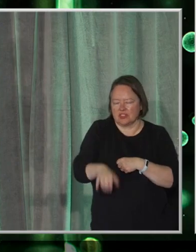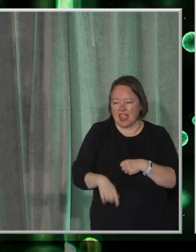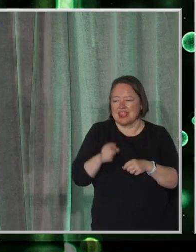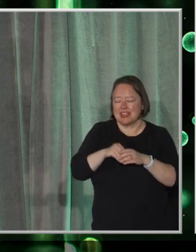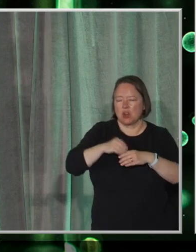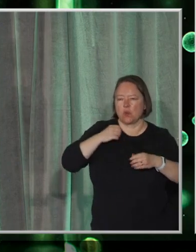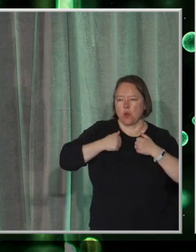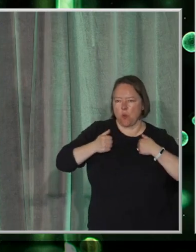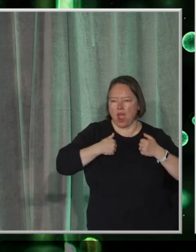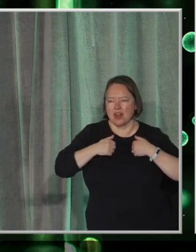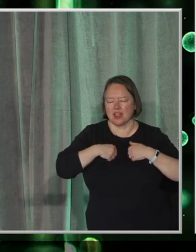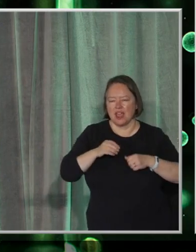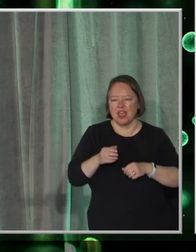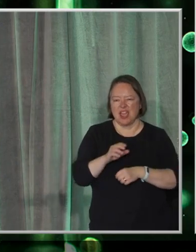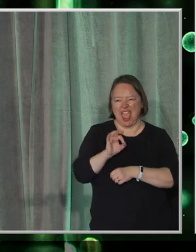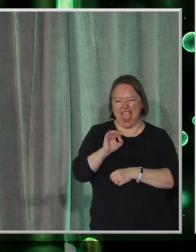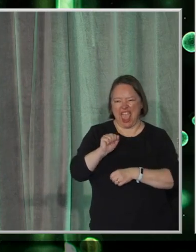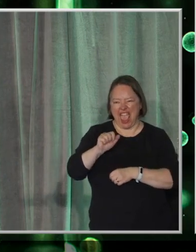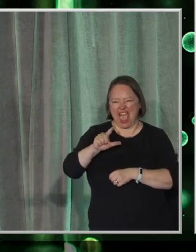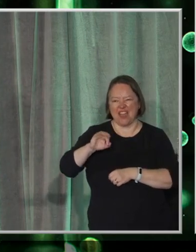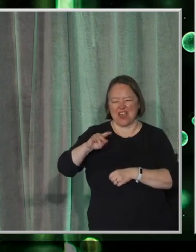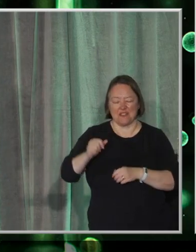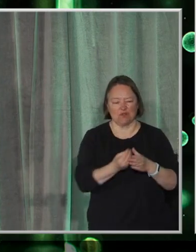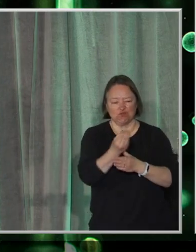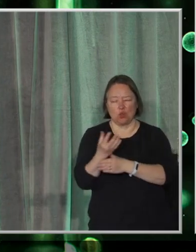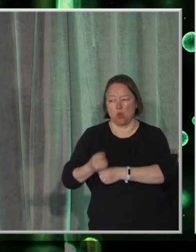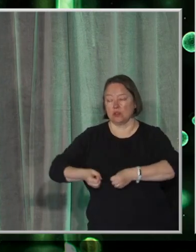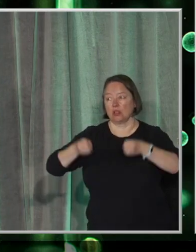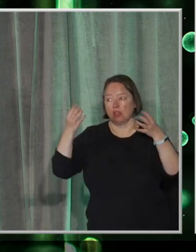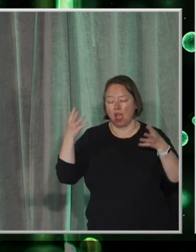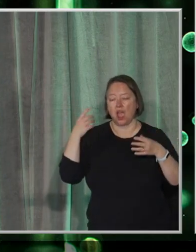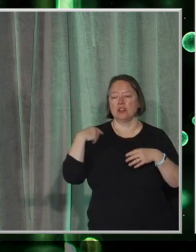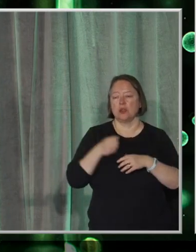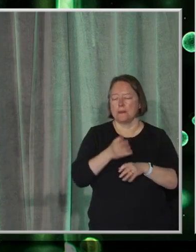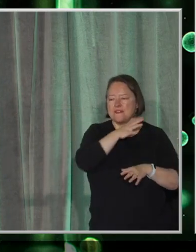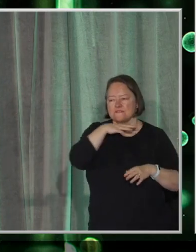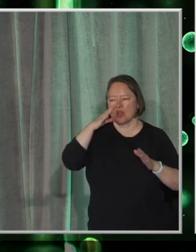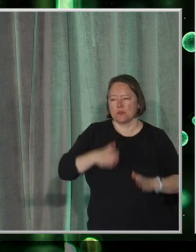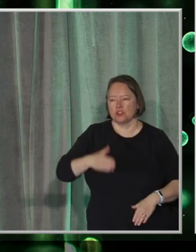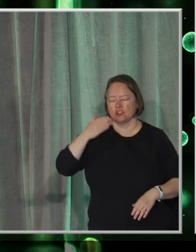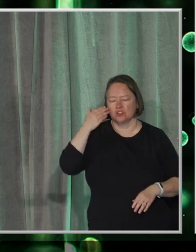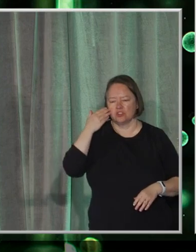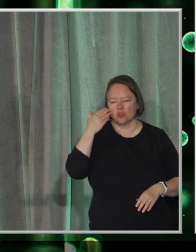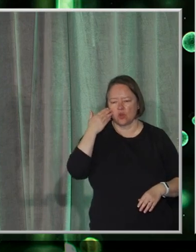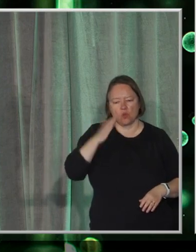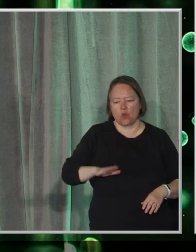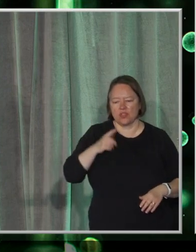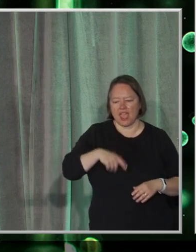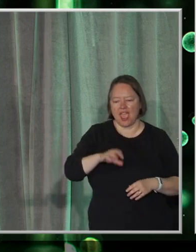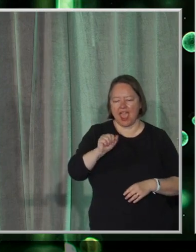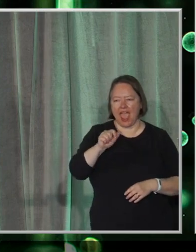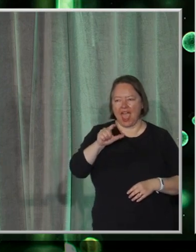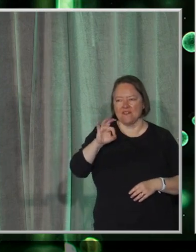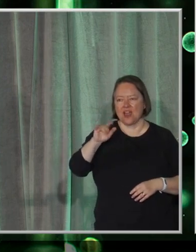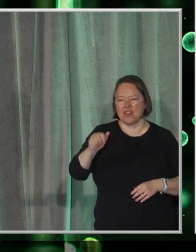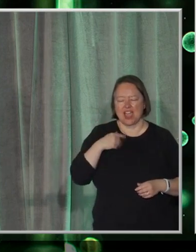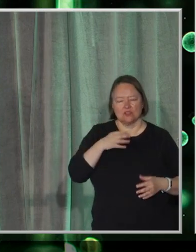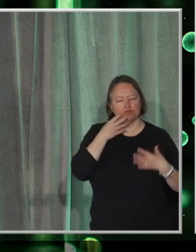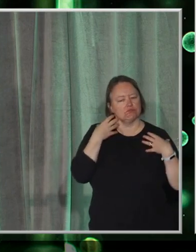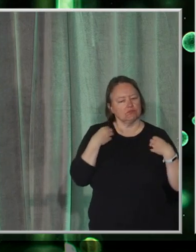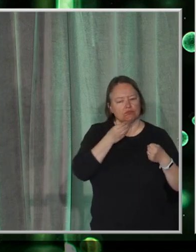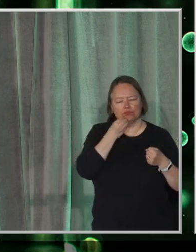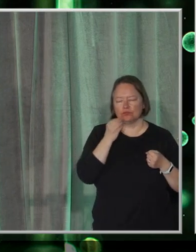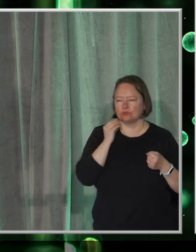the production of alfalfa is pretty high, but it is underutilized. Many farmers don't know that alfalfa has the rich protein content, like